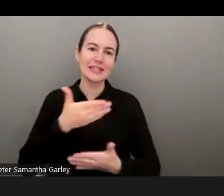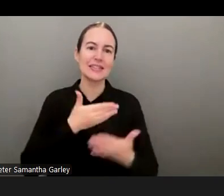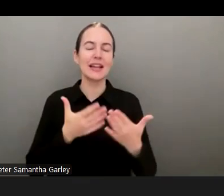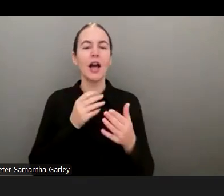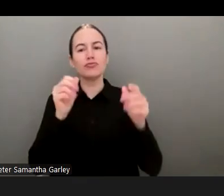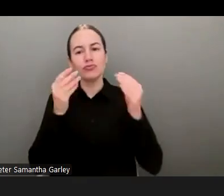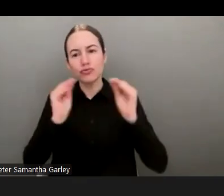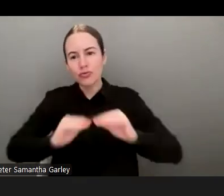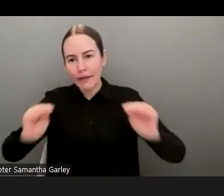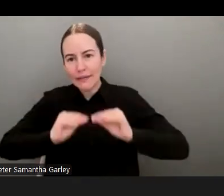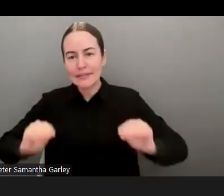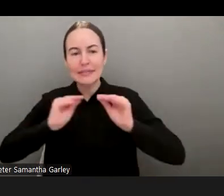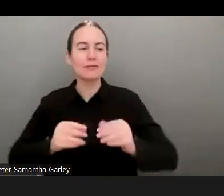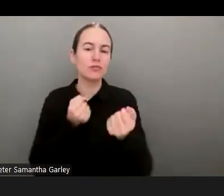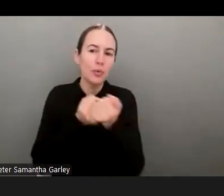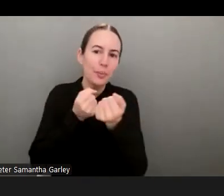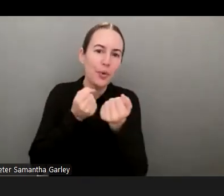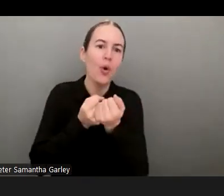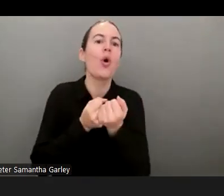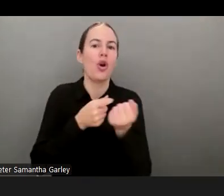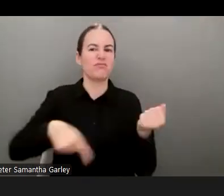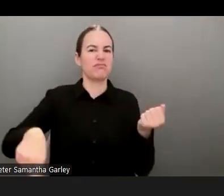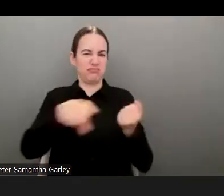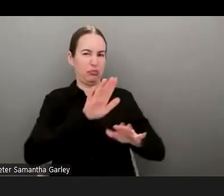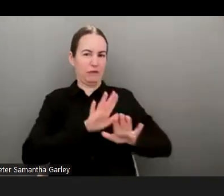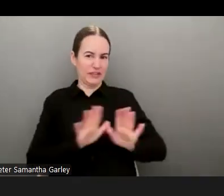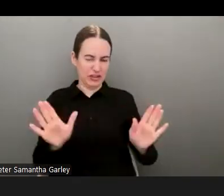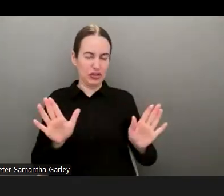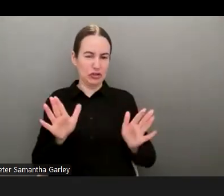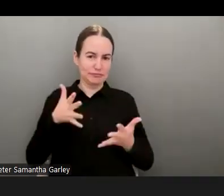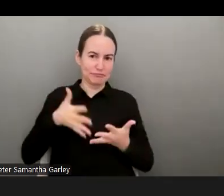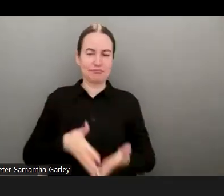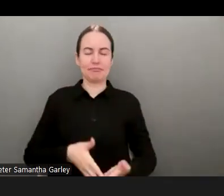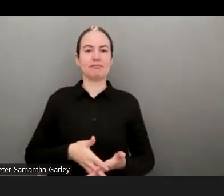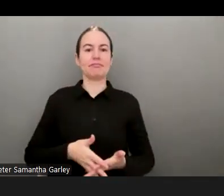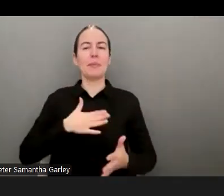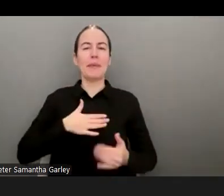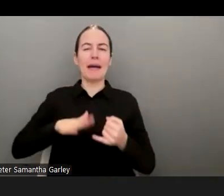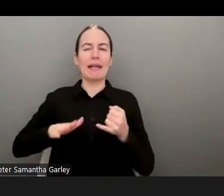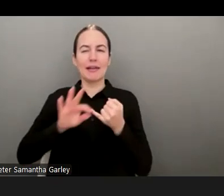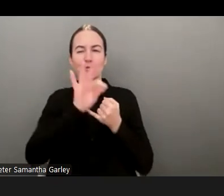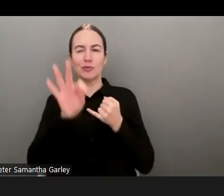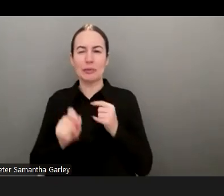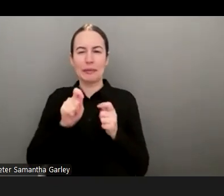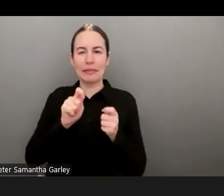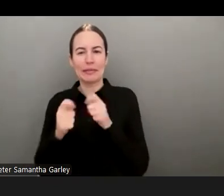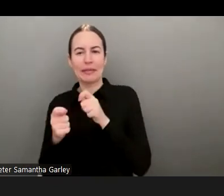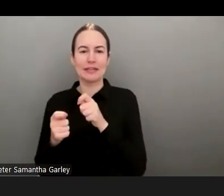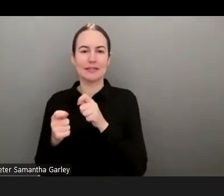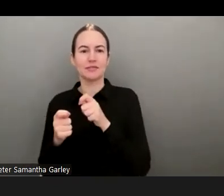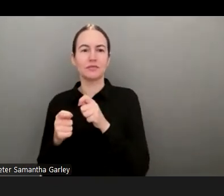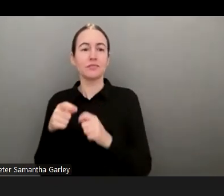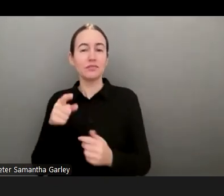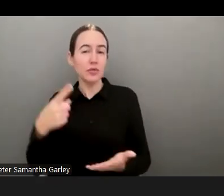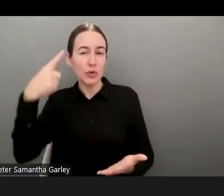think everyone is doing that. So I'll rephrase the last question a bit to what more do you think will be needed for this act